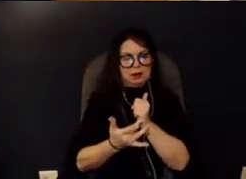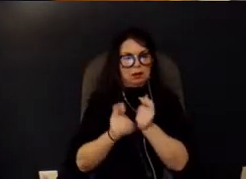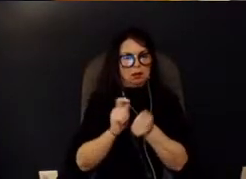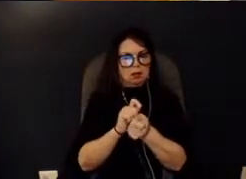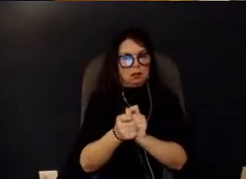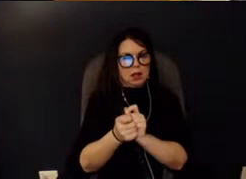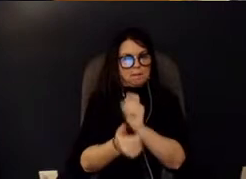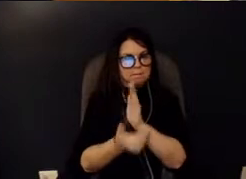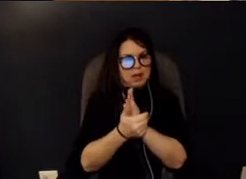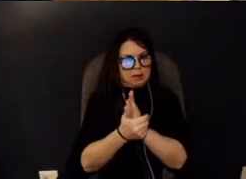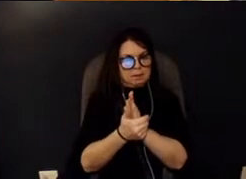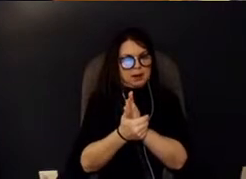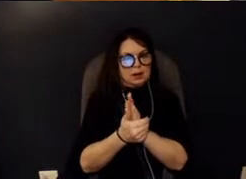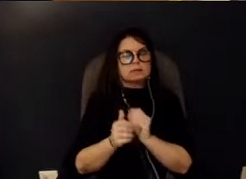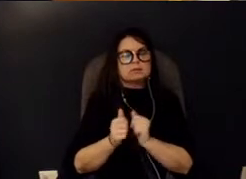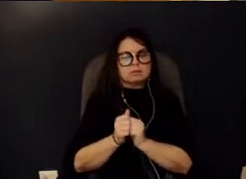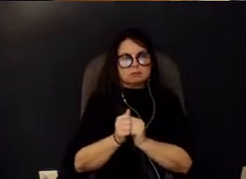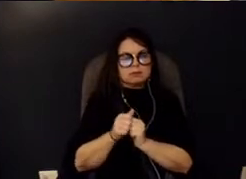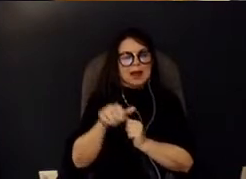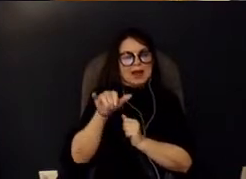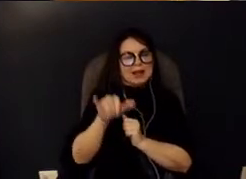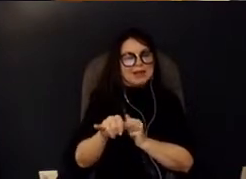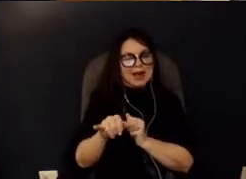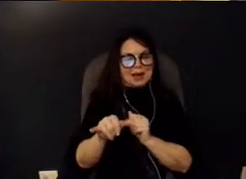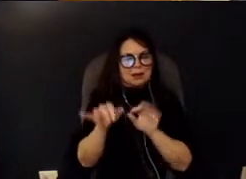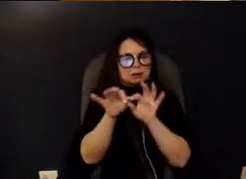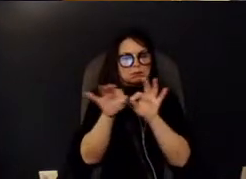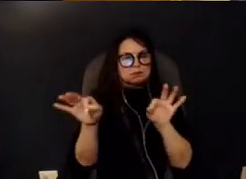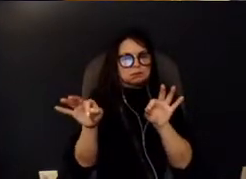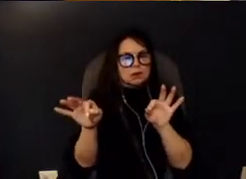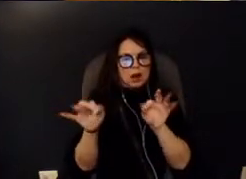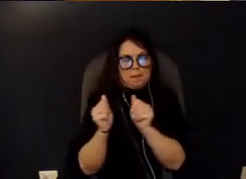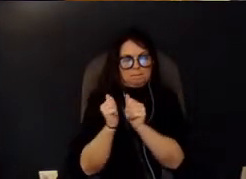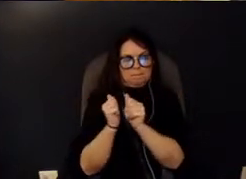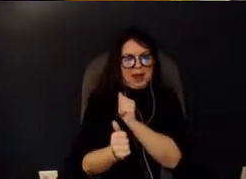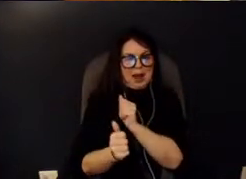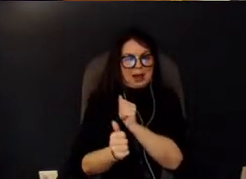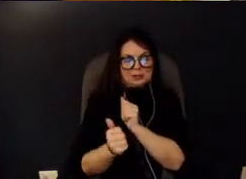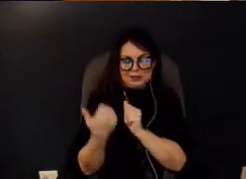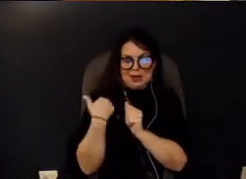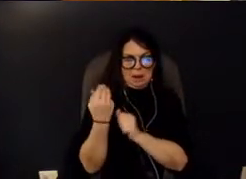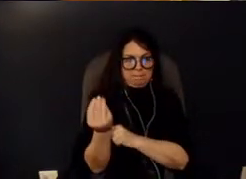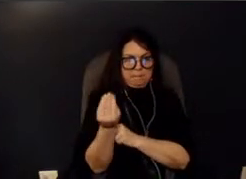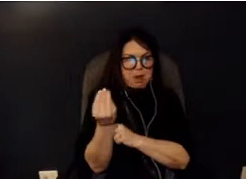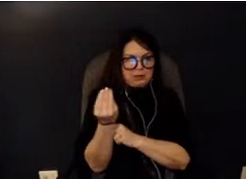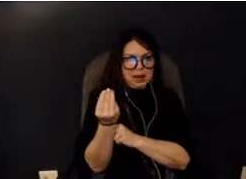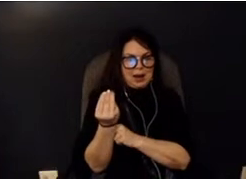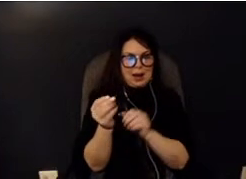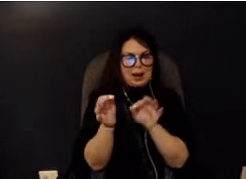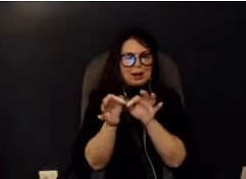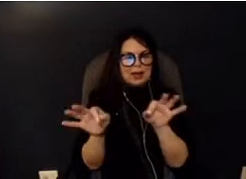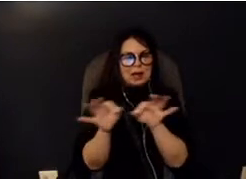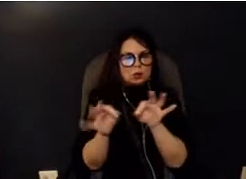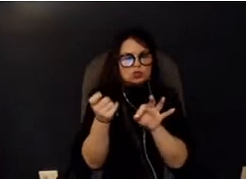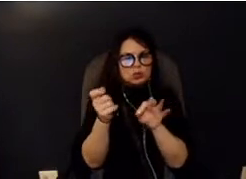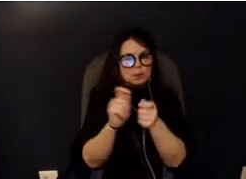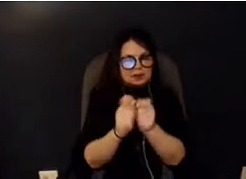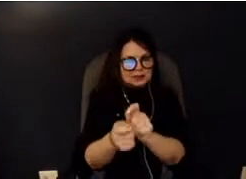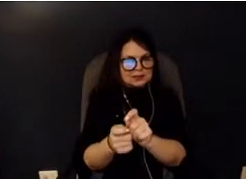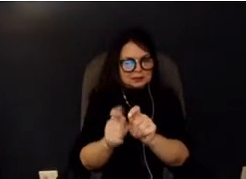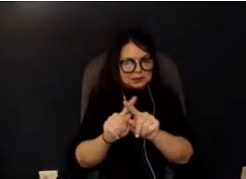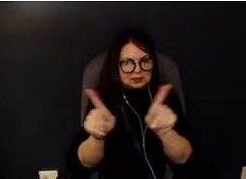we passed with slightly different language on Monday. And after conferring with finance staff and legal staff here at the